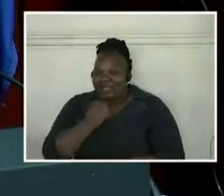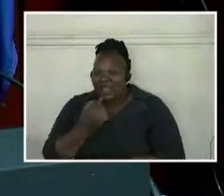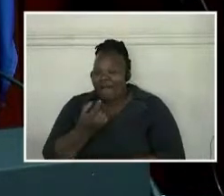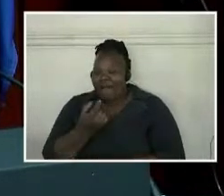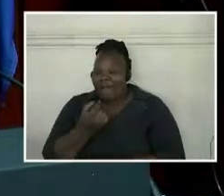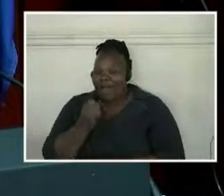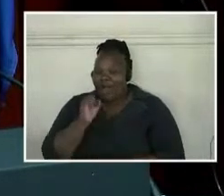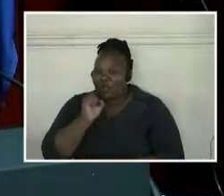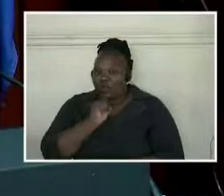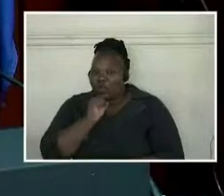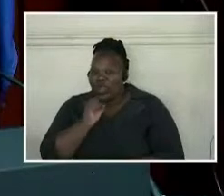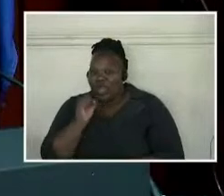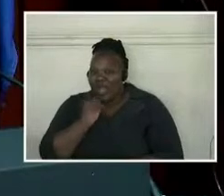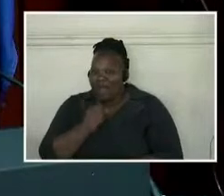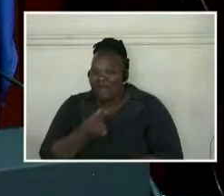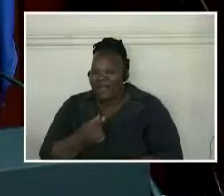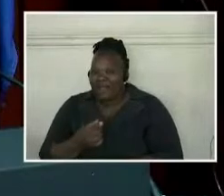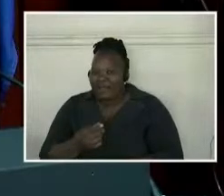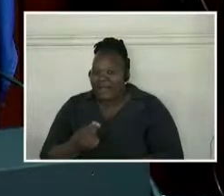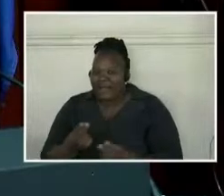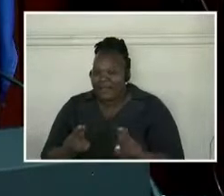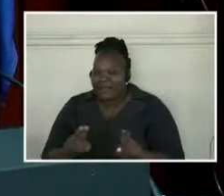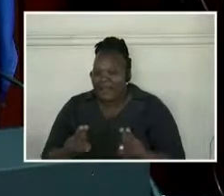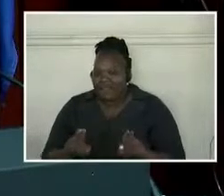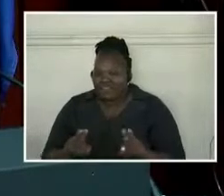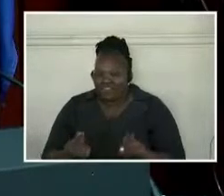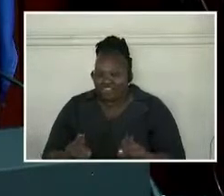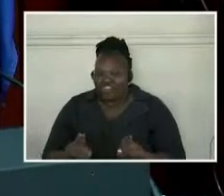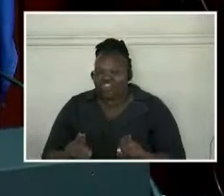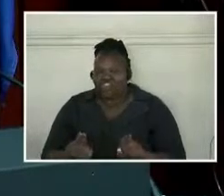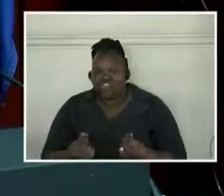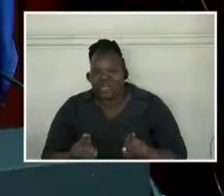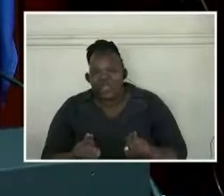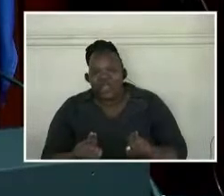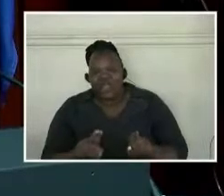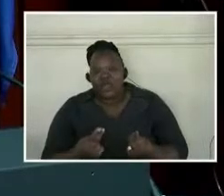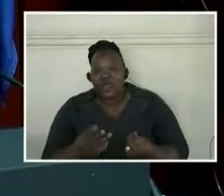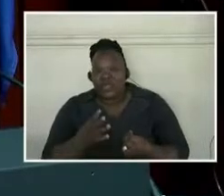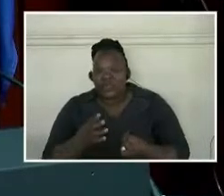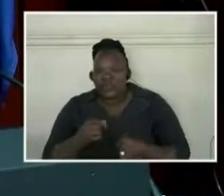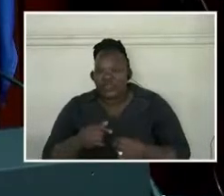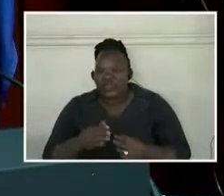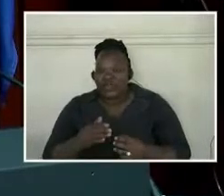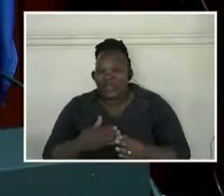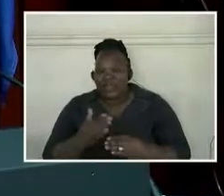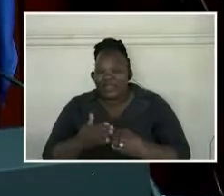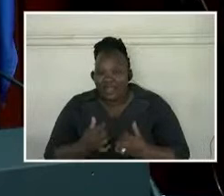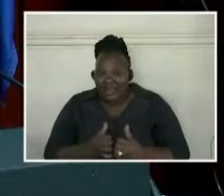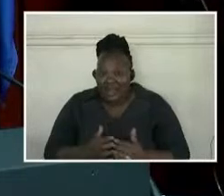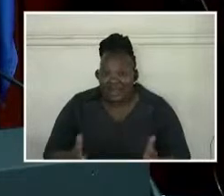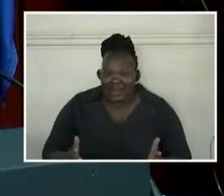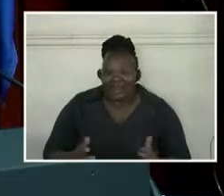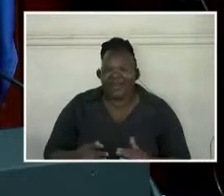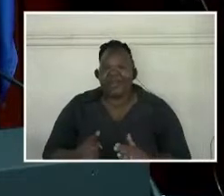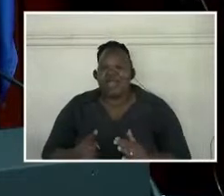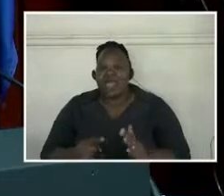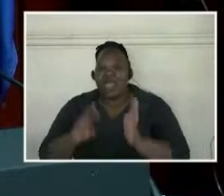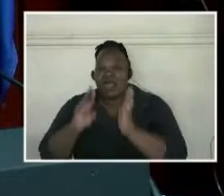in a professional environment since its introduction the mobile studio facility has recorded over